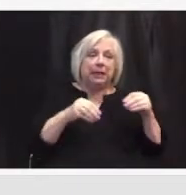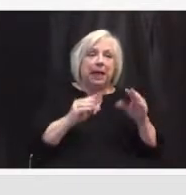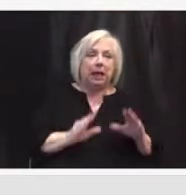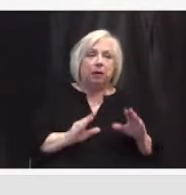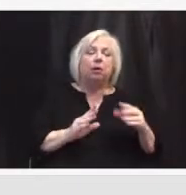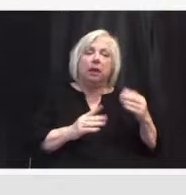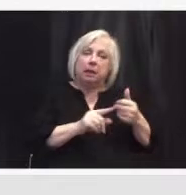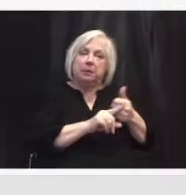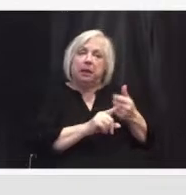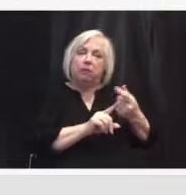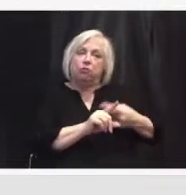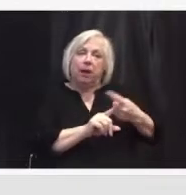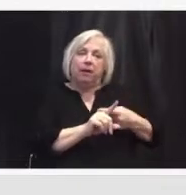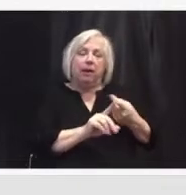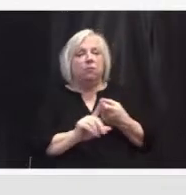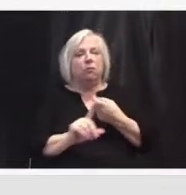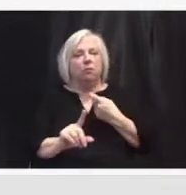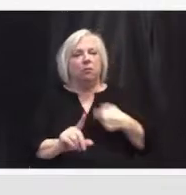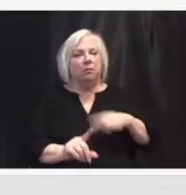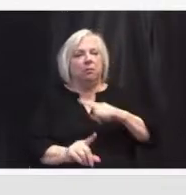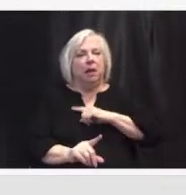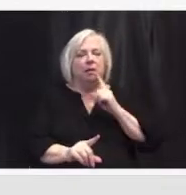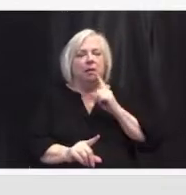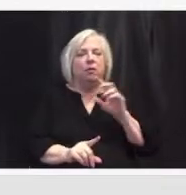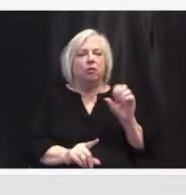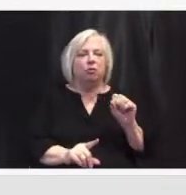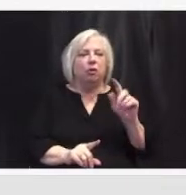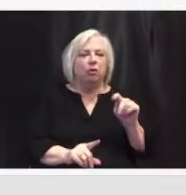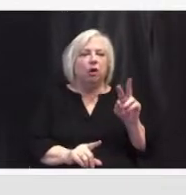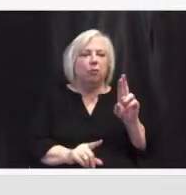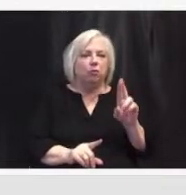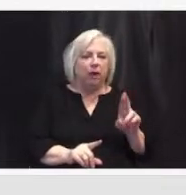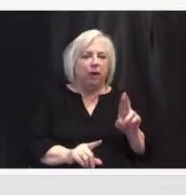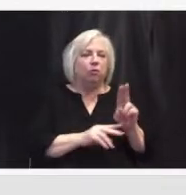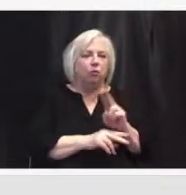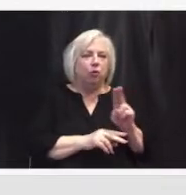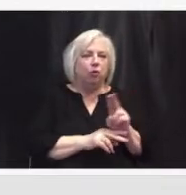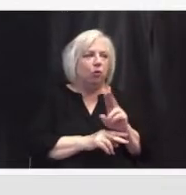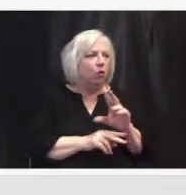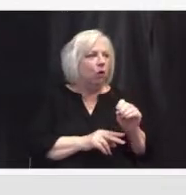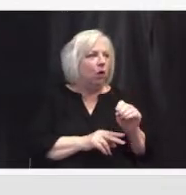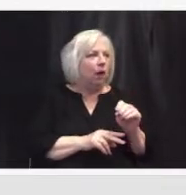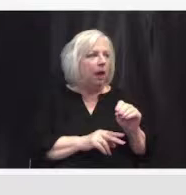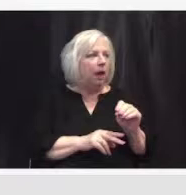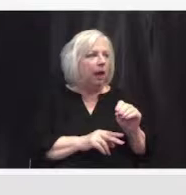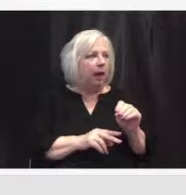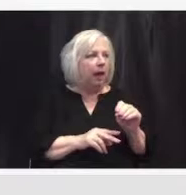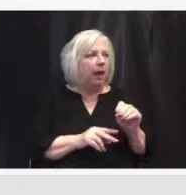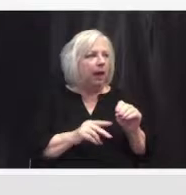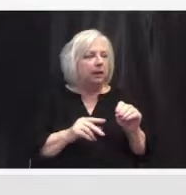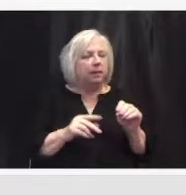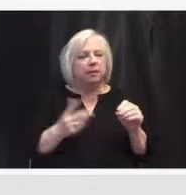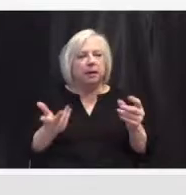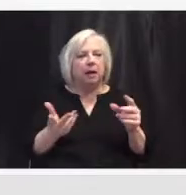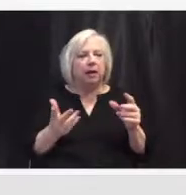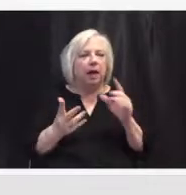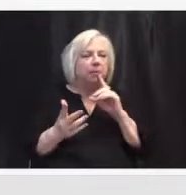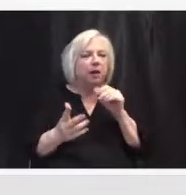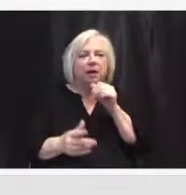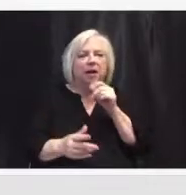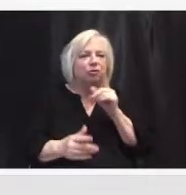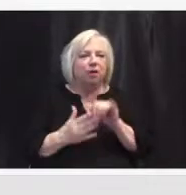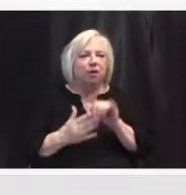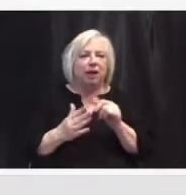rented property from us for short-term rental use and also referred clients to us. So I'm not sure that that's a